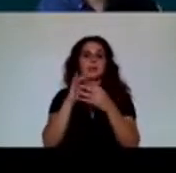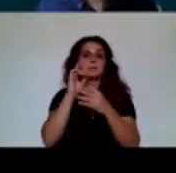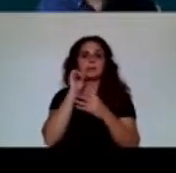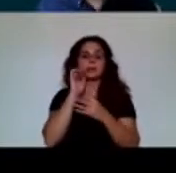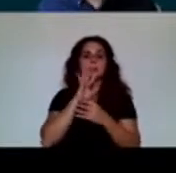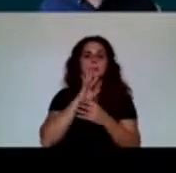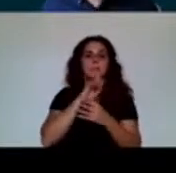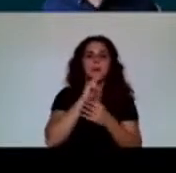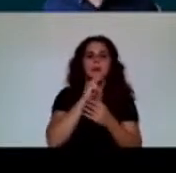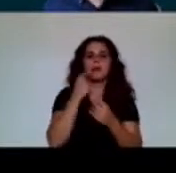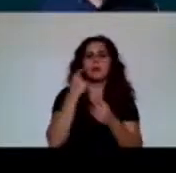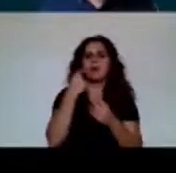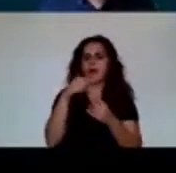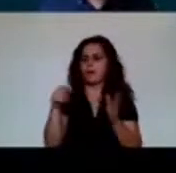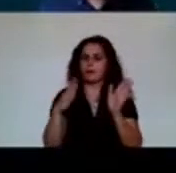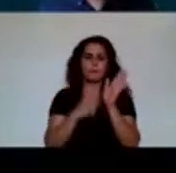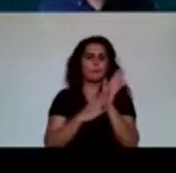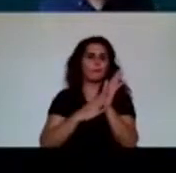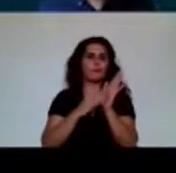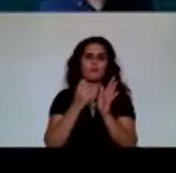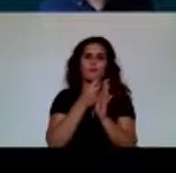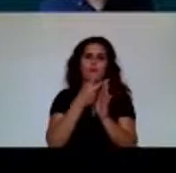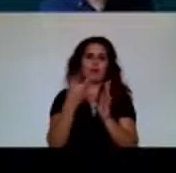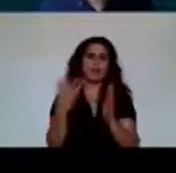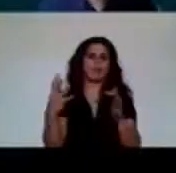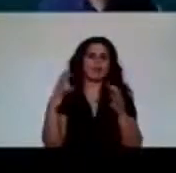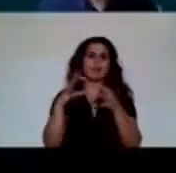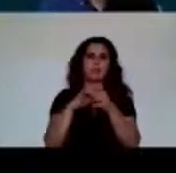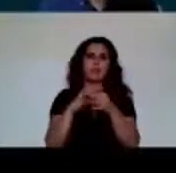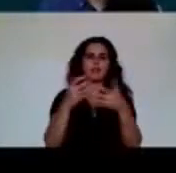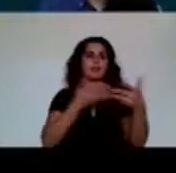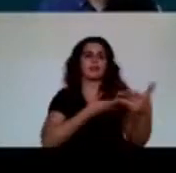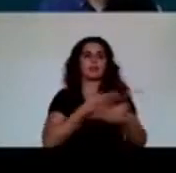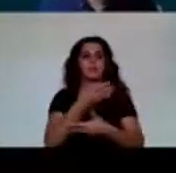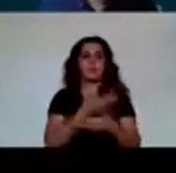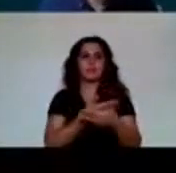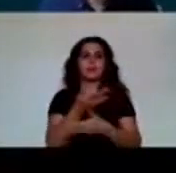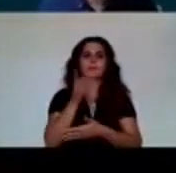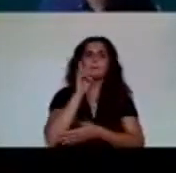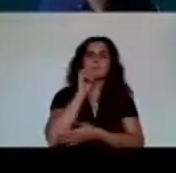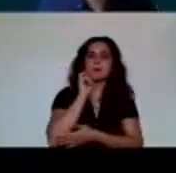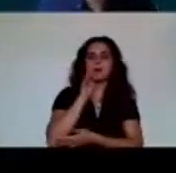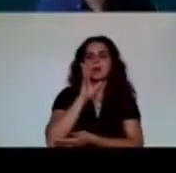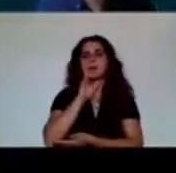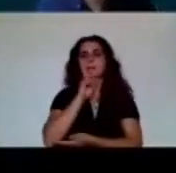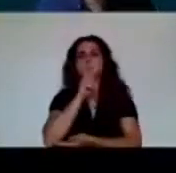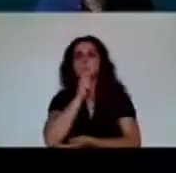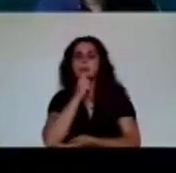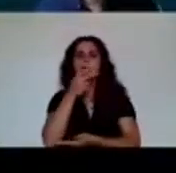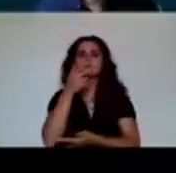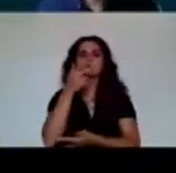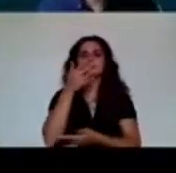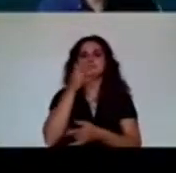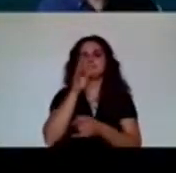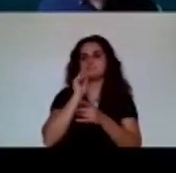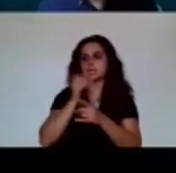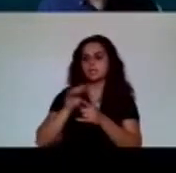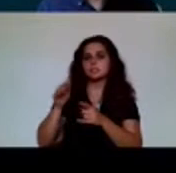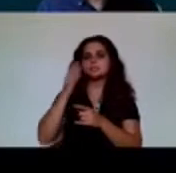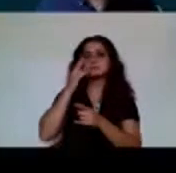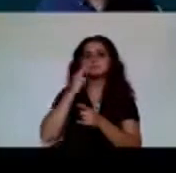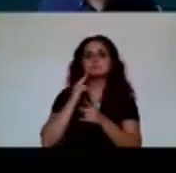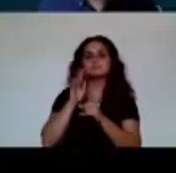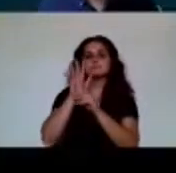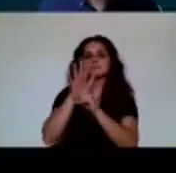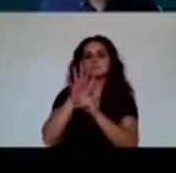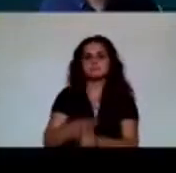quite a lot of evidence looking at the relationship between parents and children racial prejudice that shows that there's a